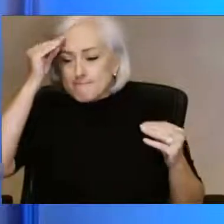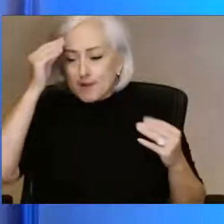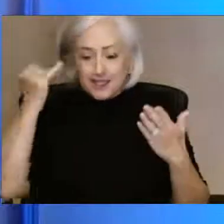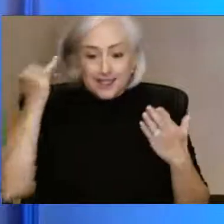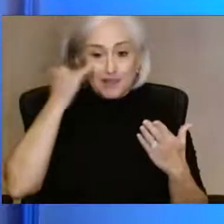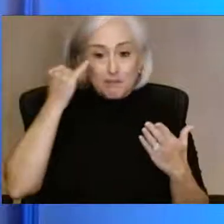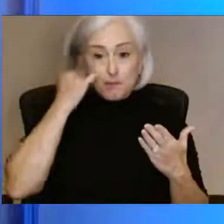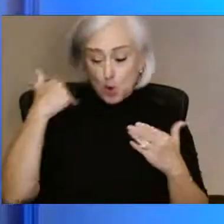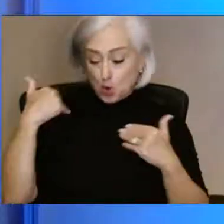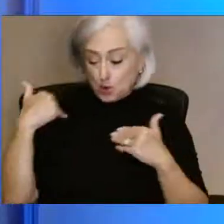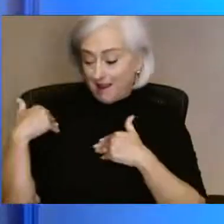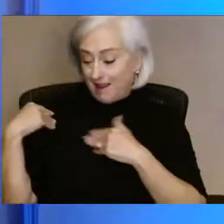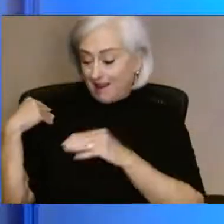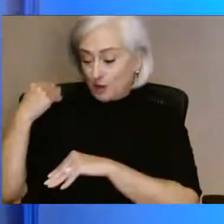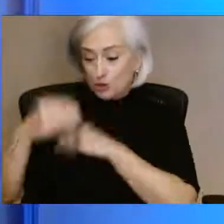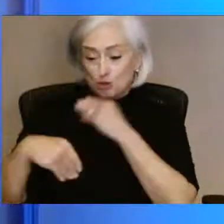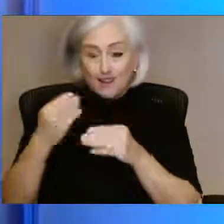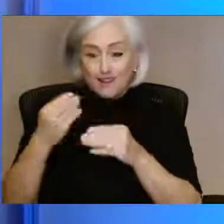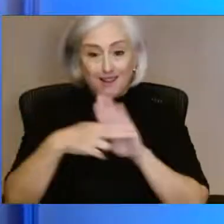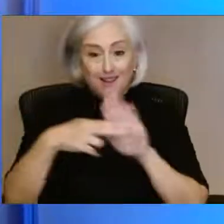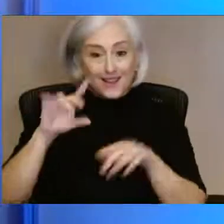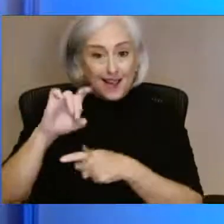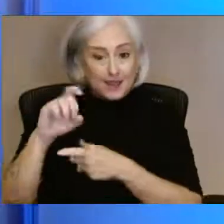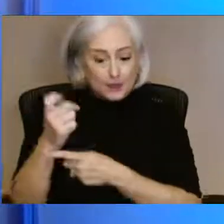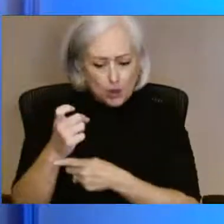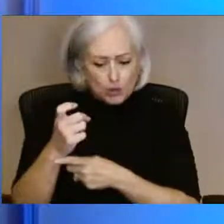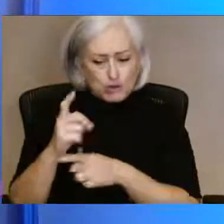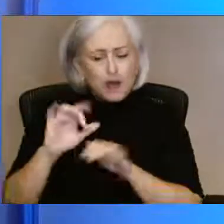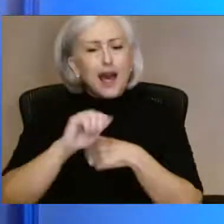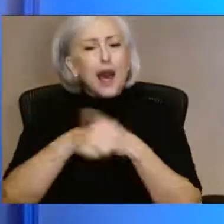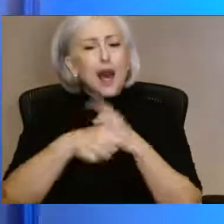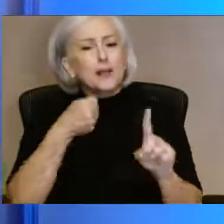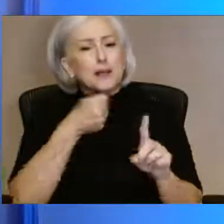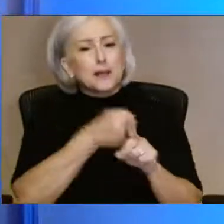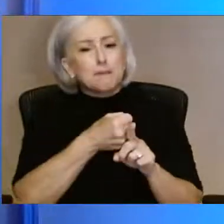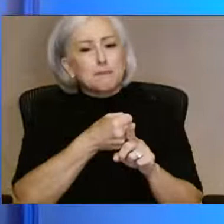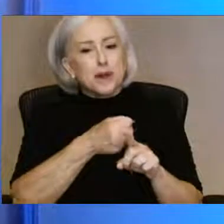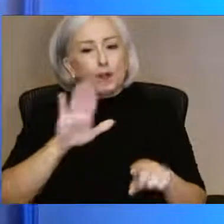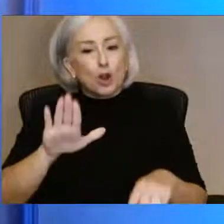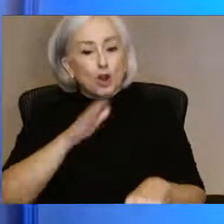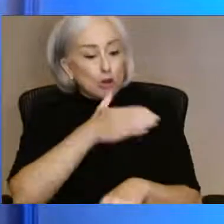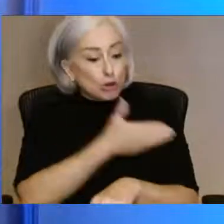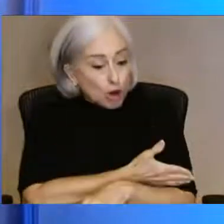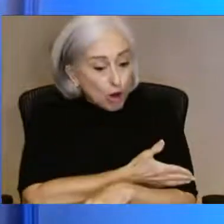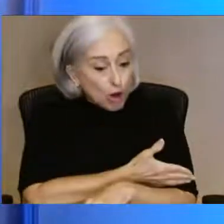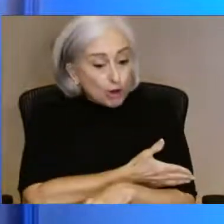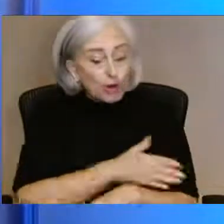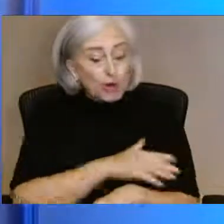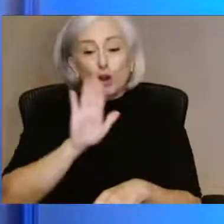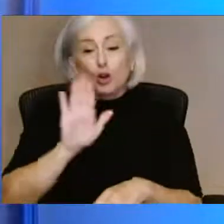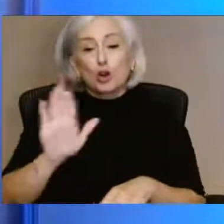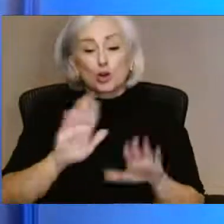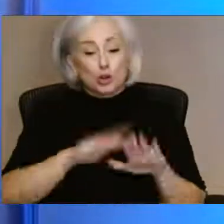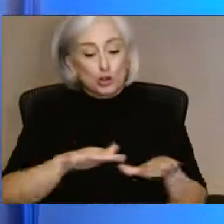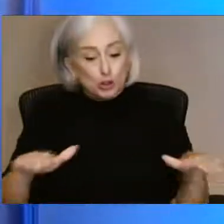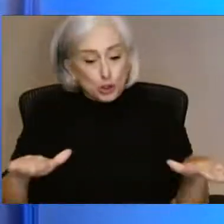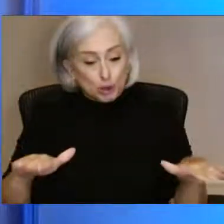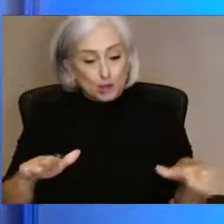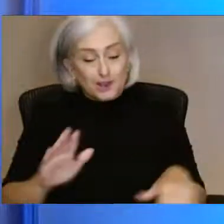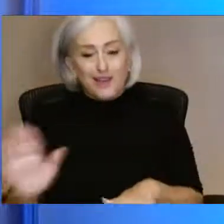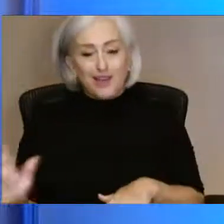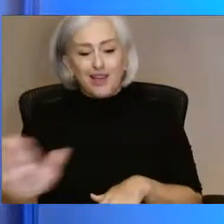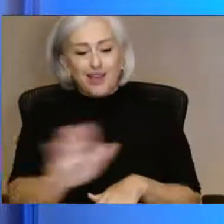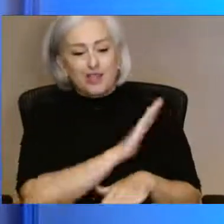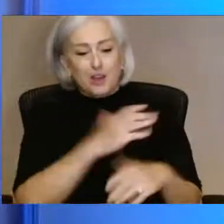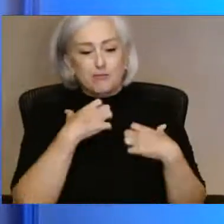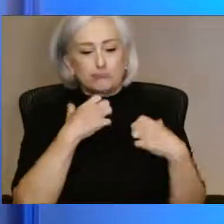that impact her kids and her daughter and her long-term health care. So it was really kind of this personal